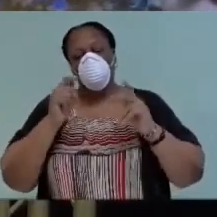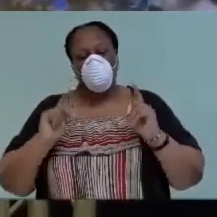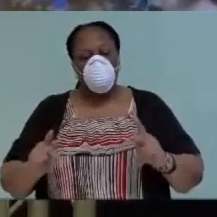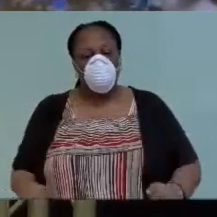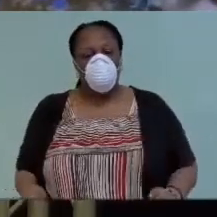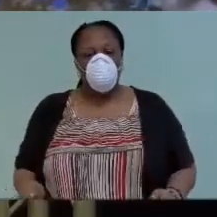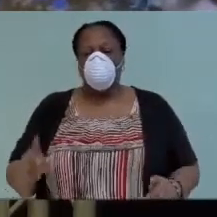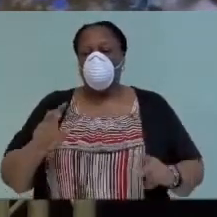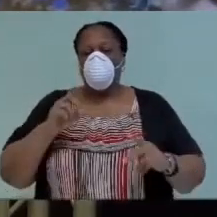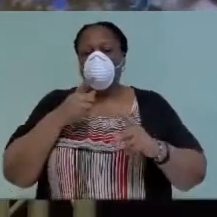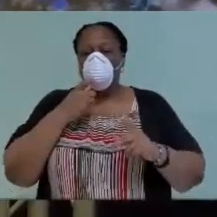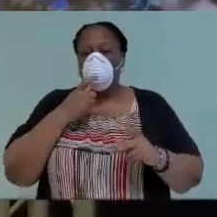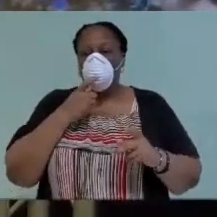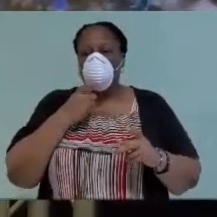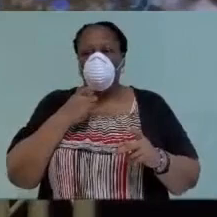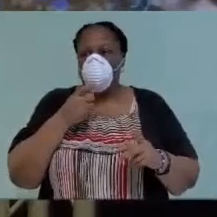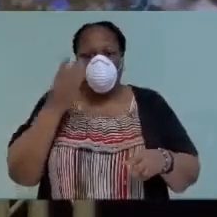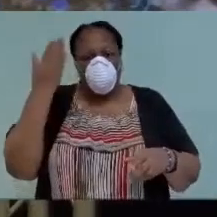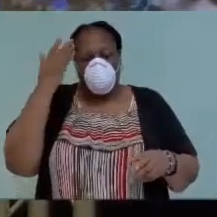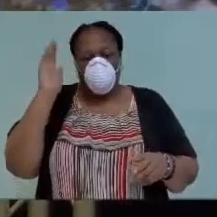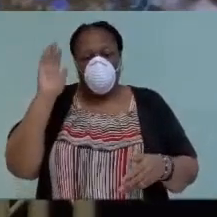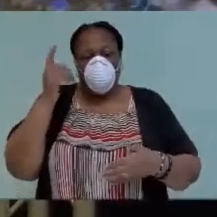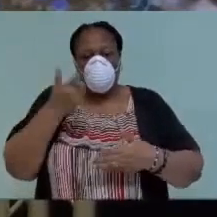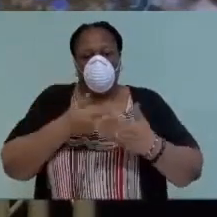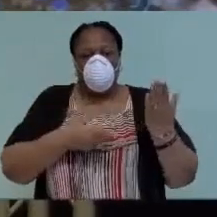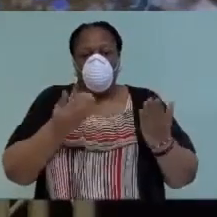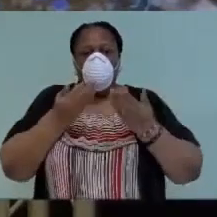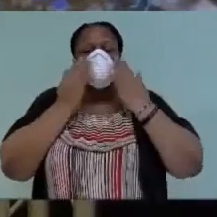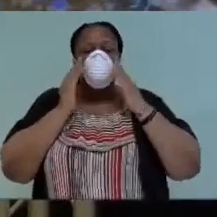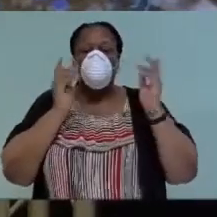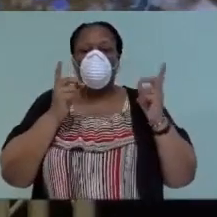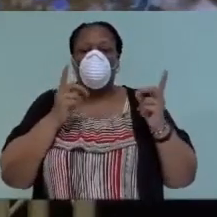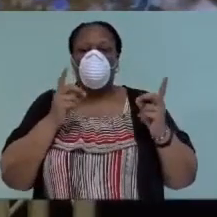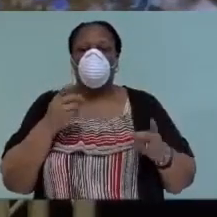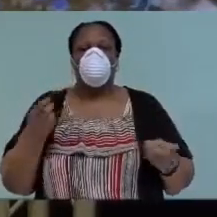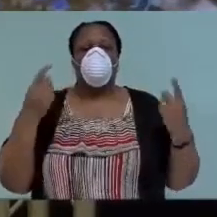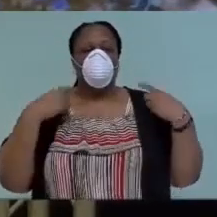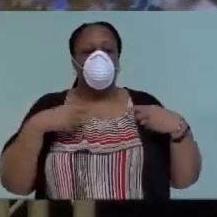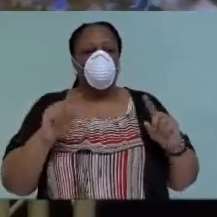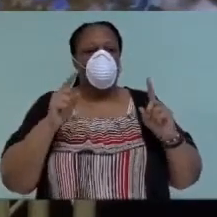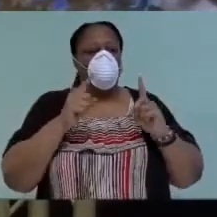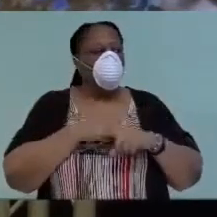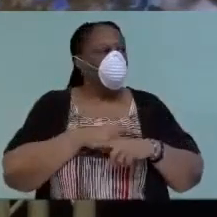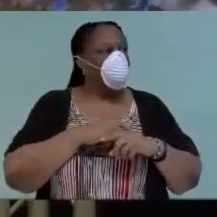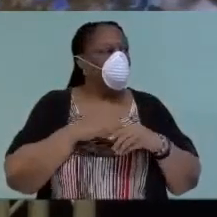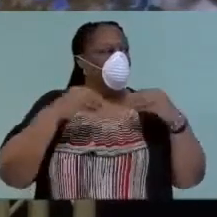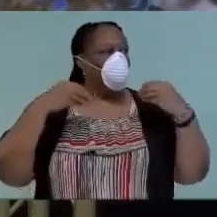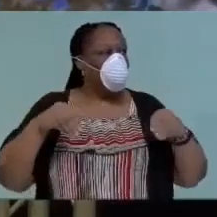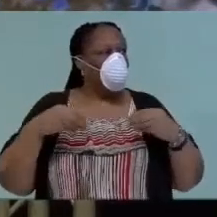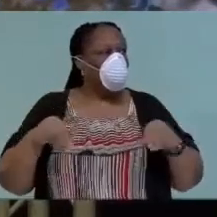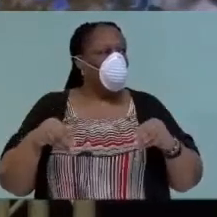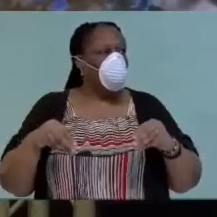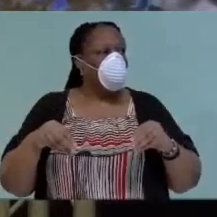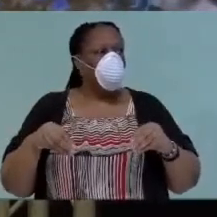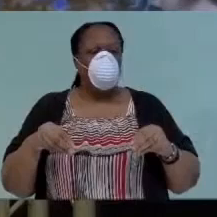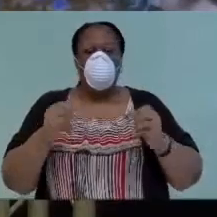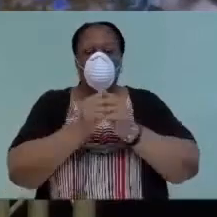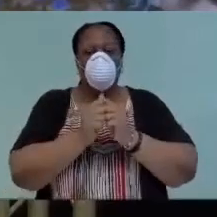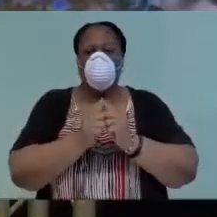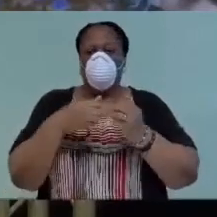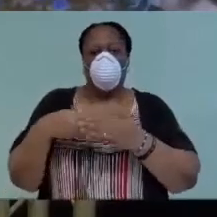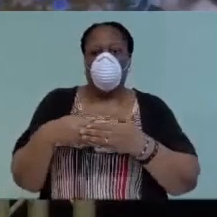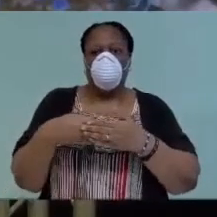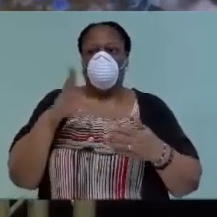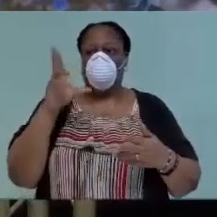This doesn't necessarily mean that you need to be in the supermarket with a 2-year-old child without a mask. It means that these persons